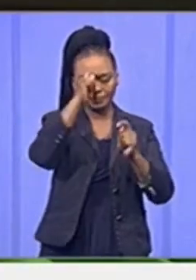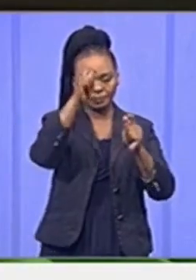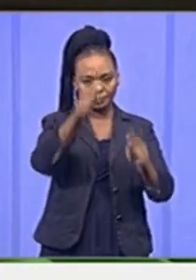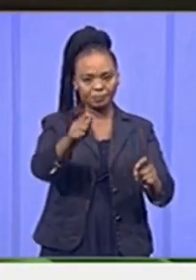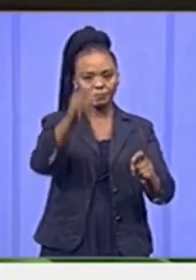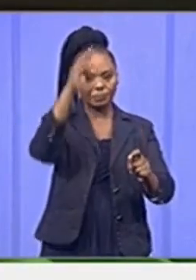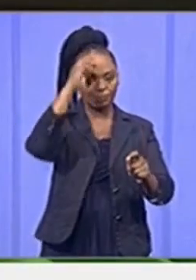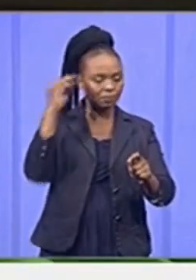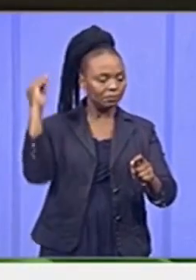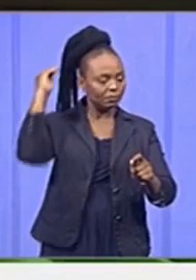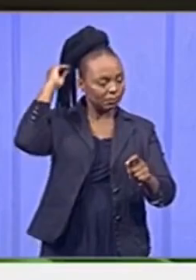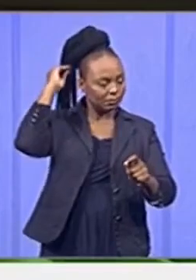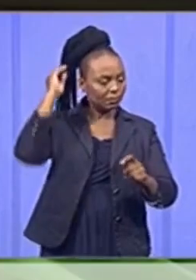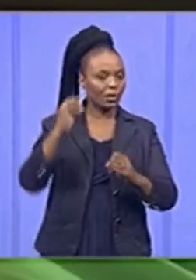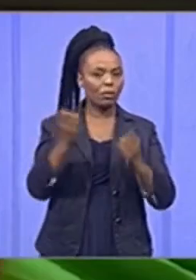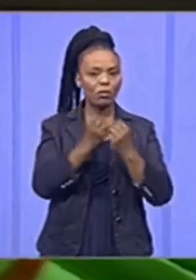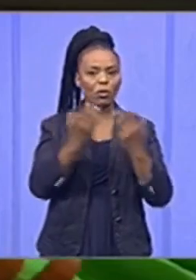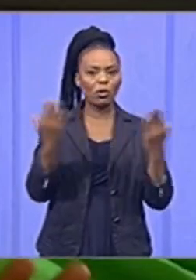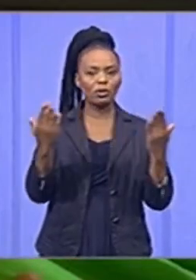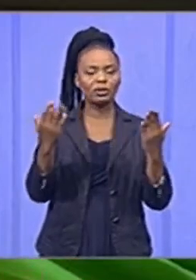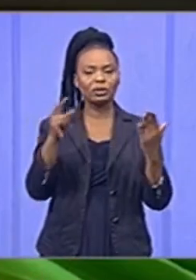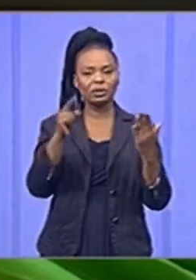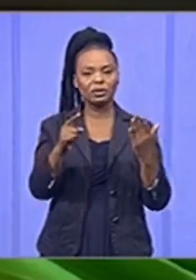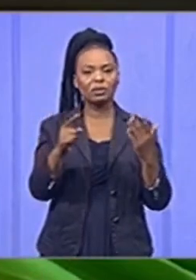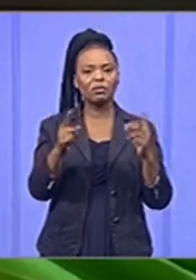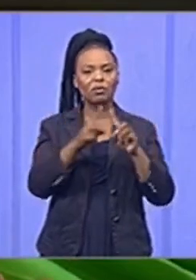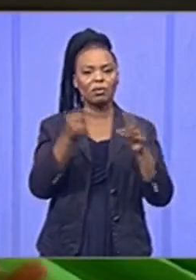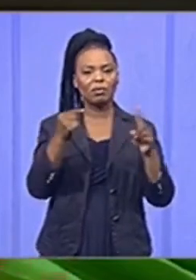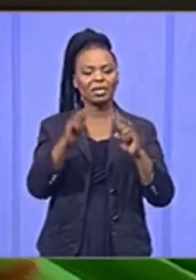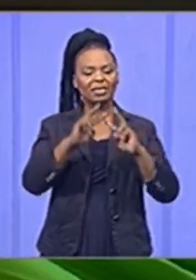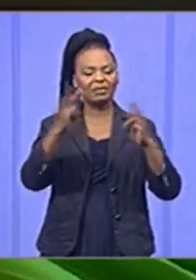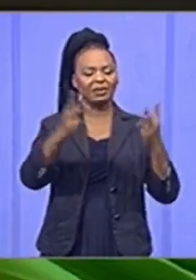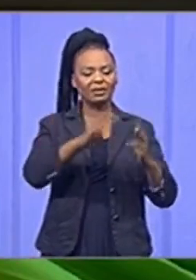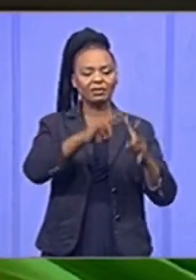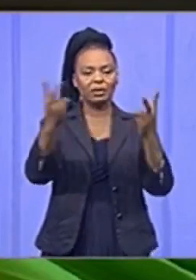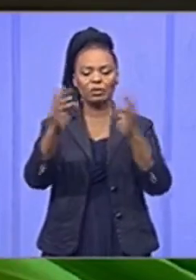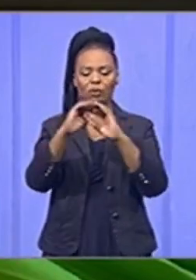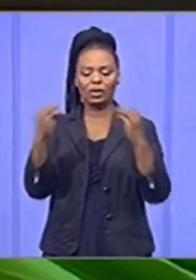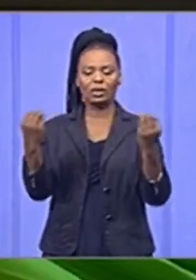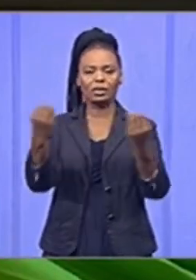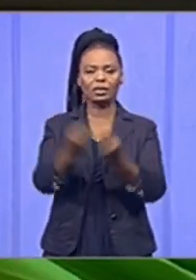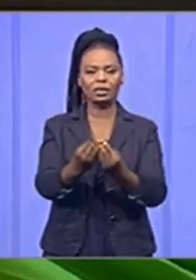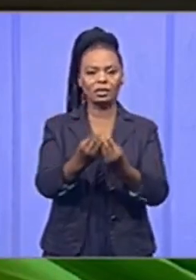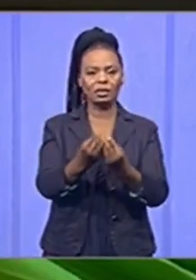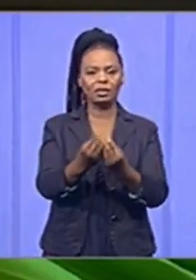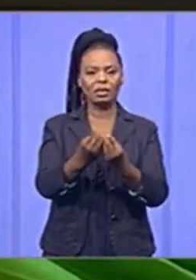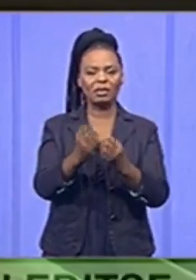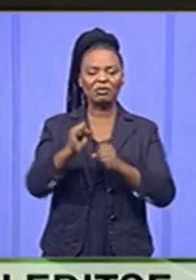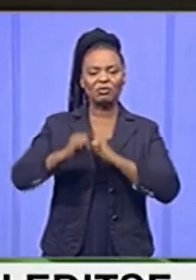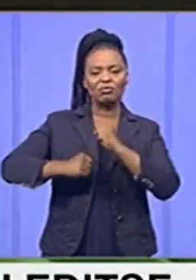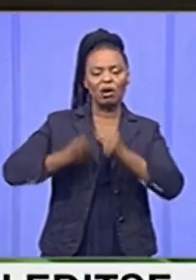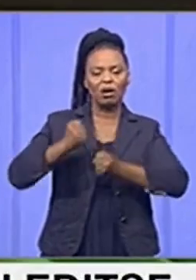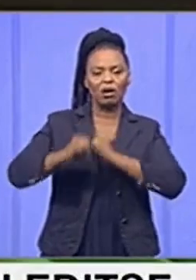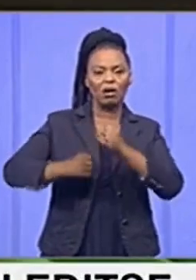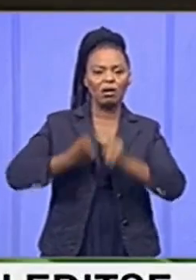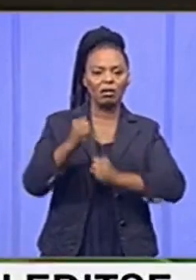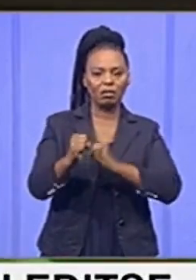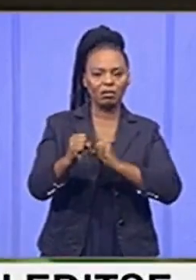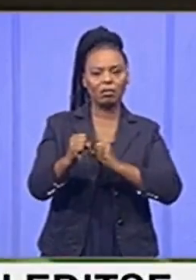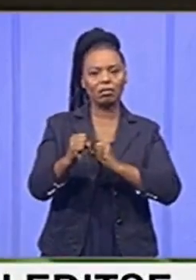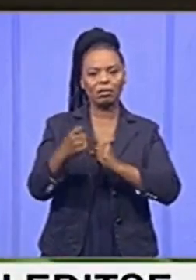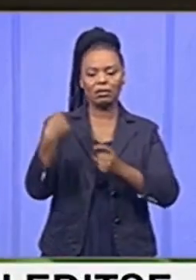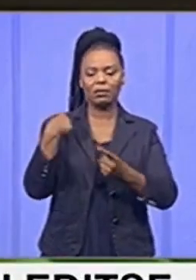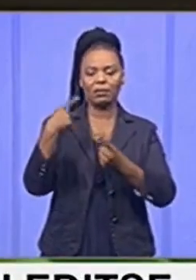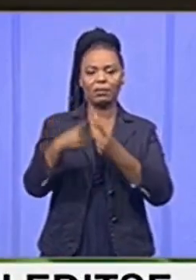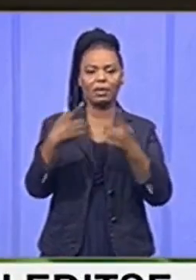that many of you through your various organizations you have been waging struggles for the rest